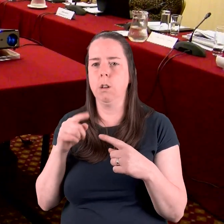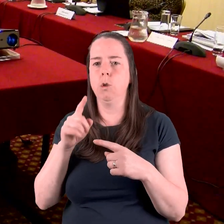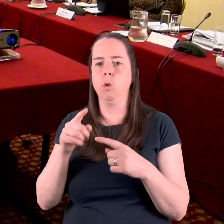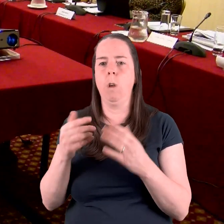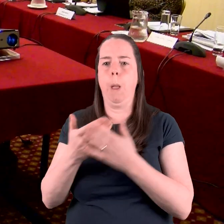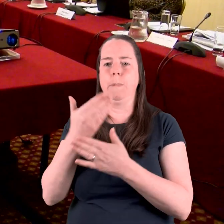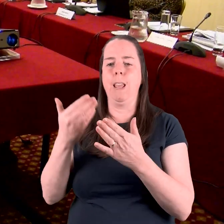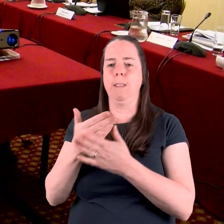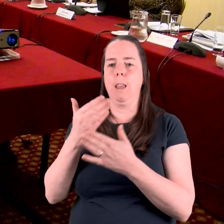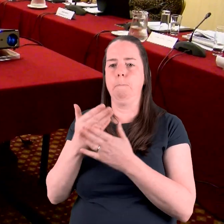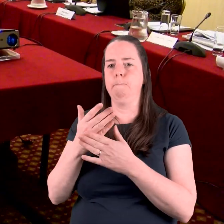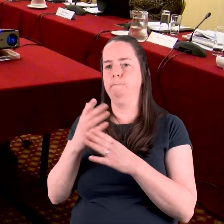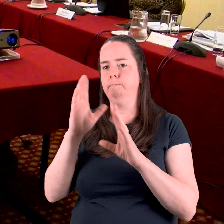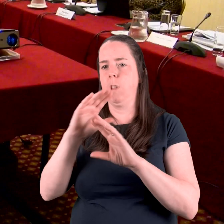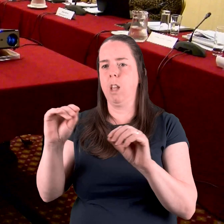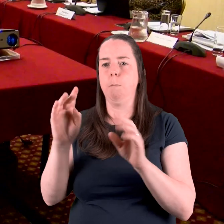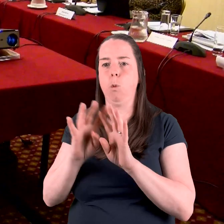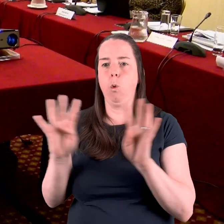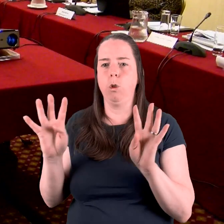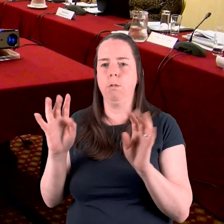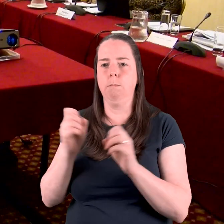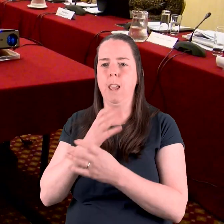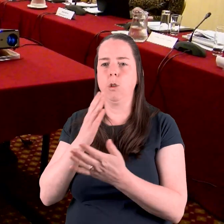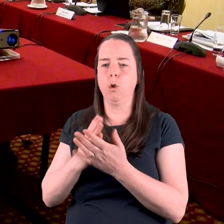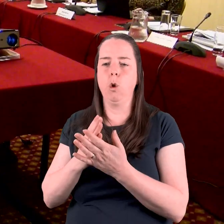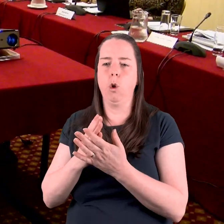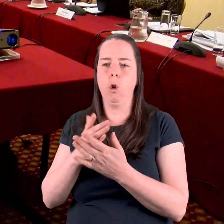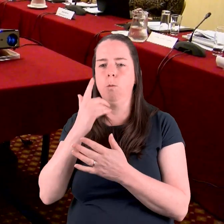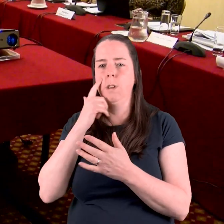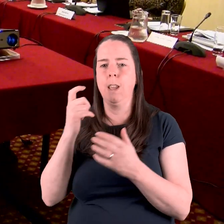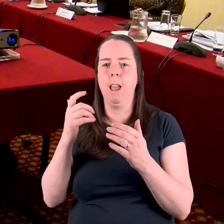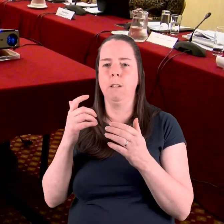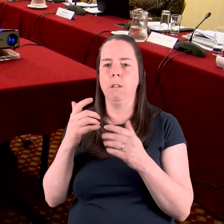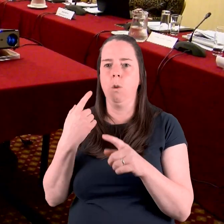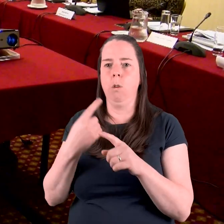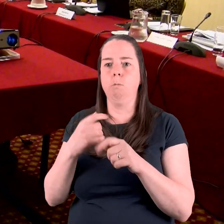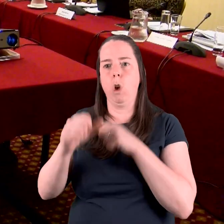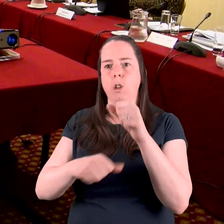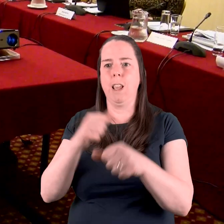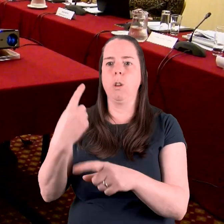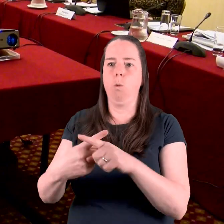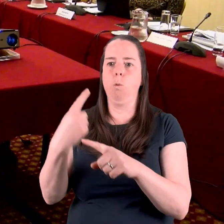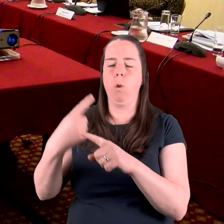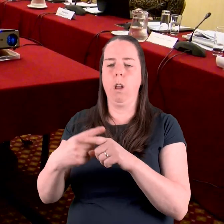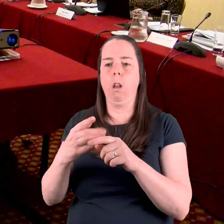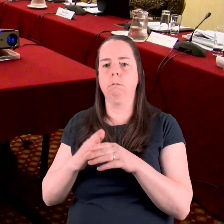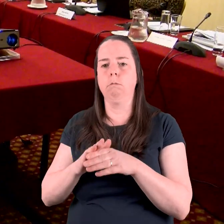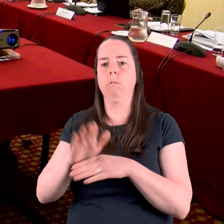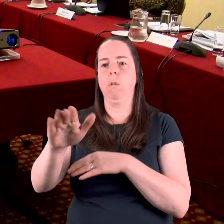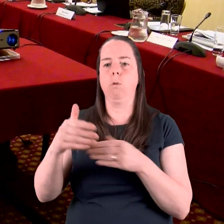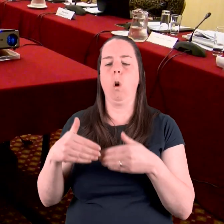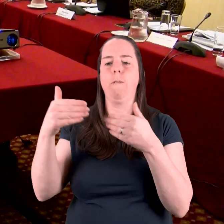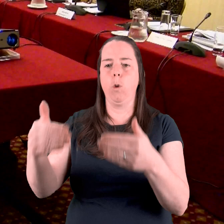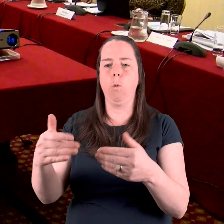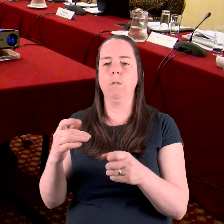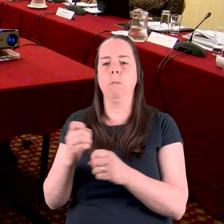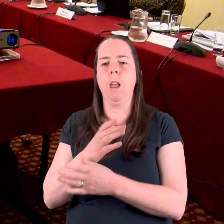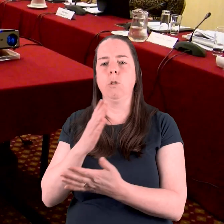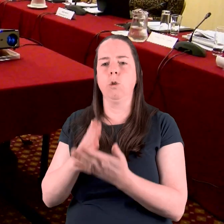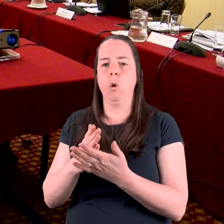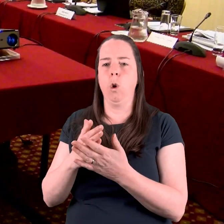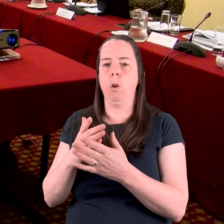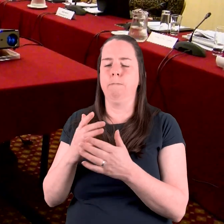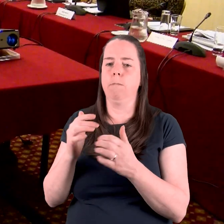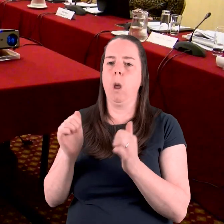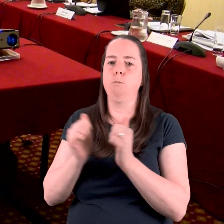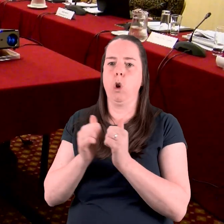those instructions to update them as a board to make sure that they enable us to more swiftly do processes like this as we go forward,